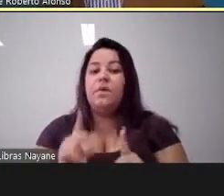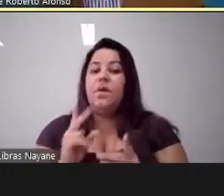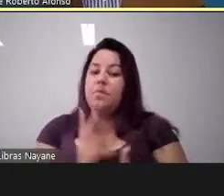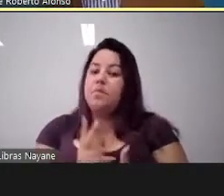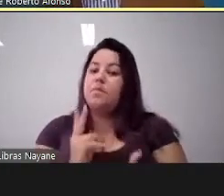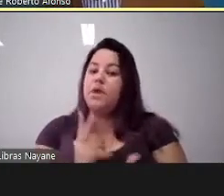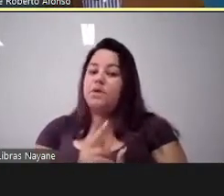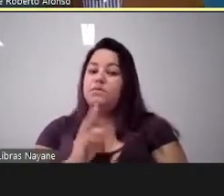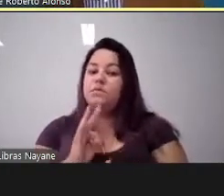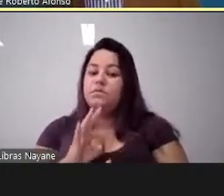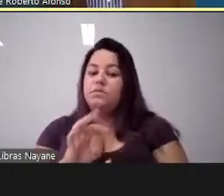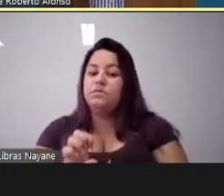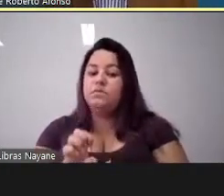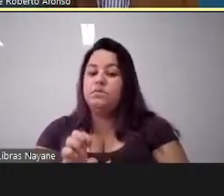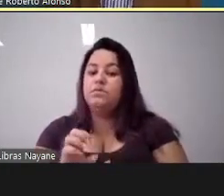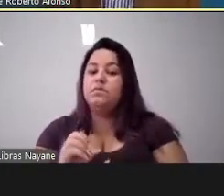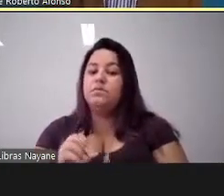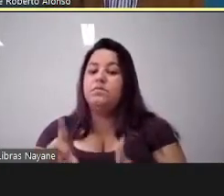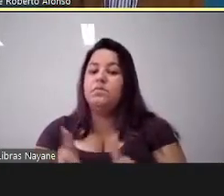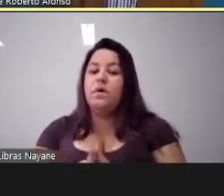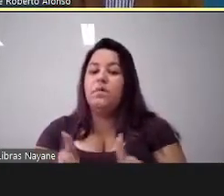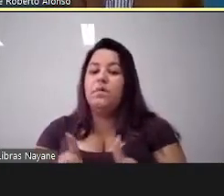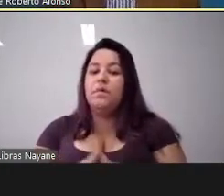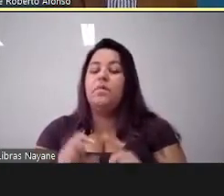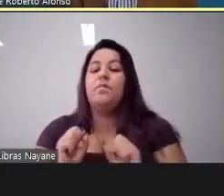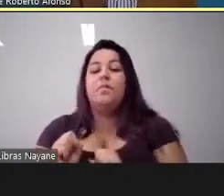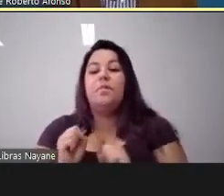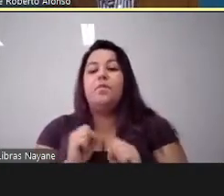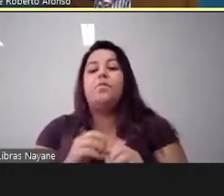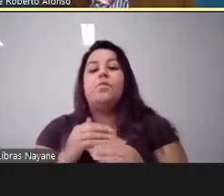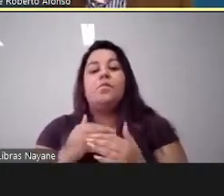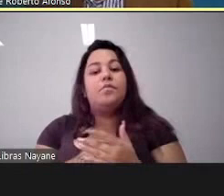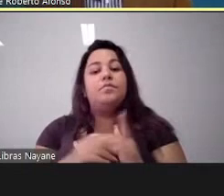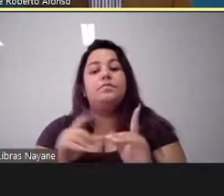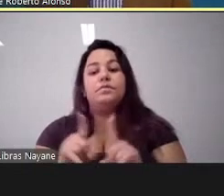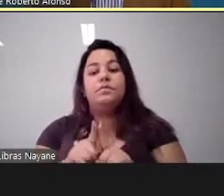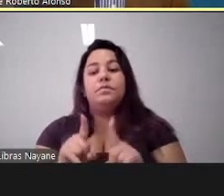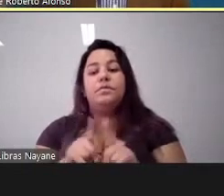Security. And at the same time that this is